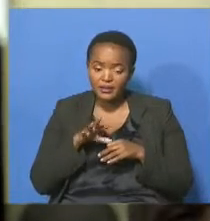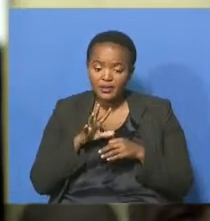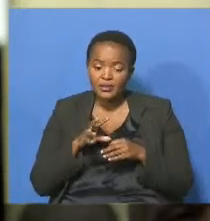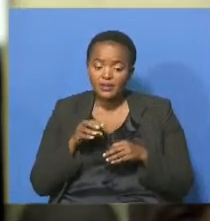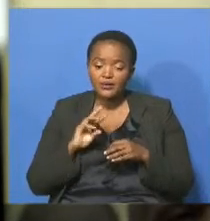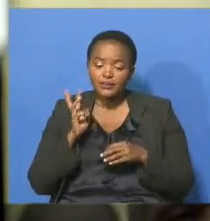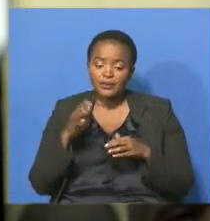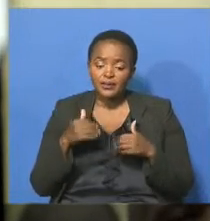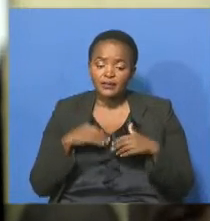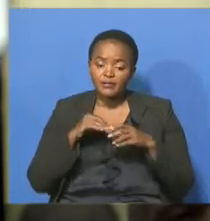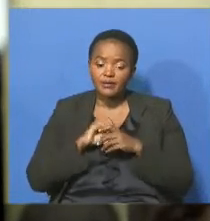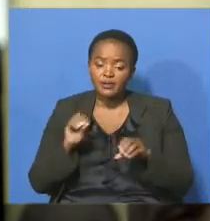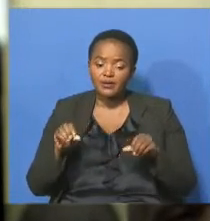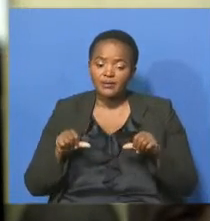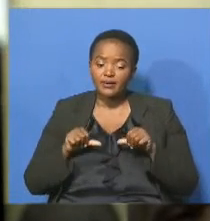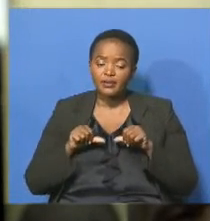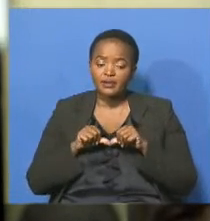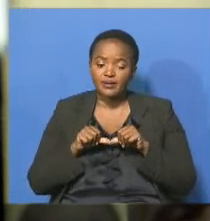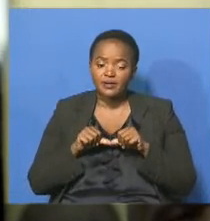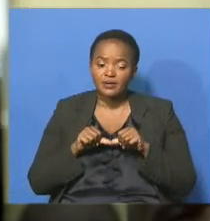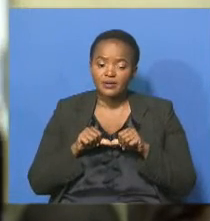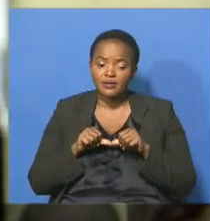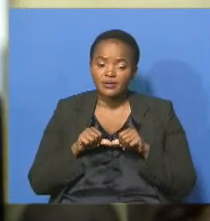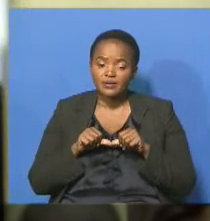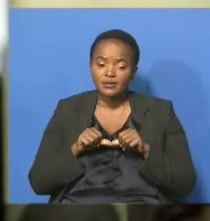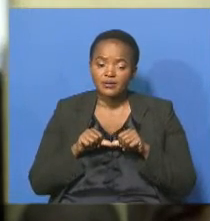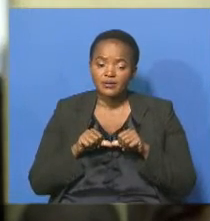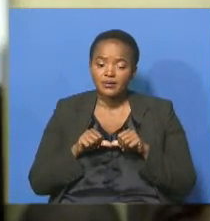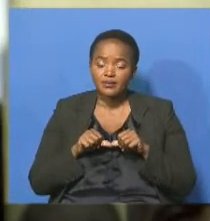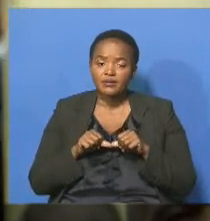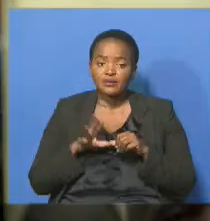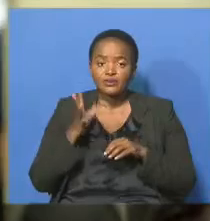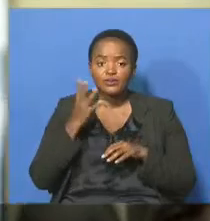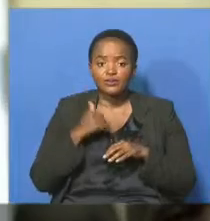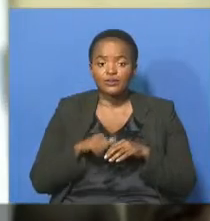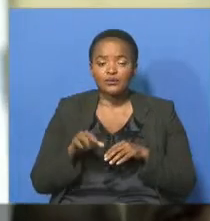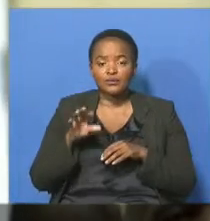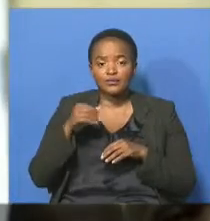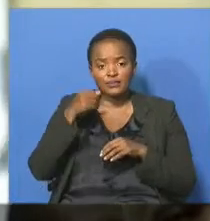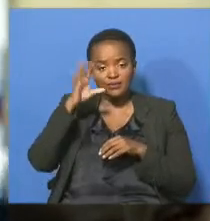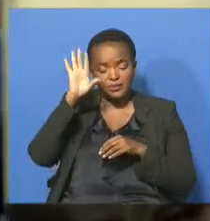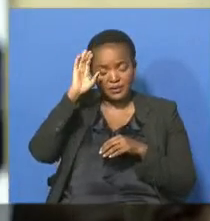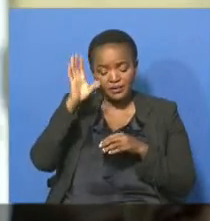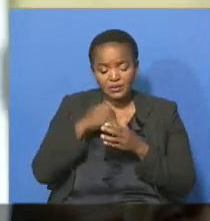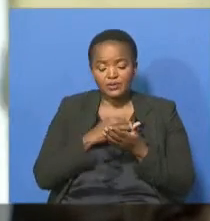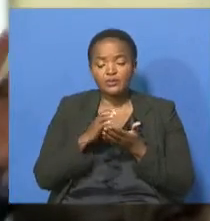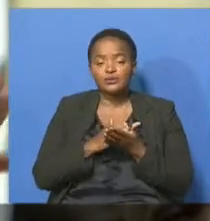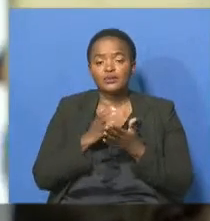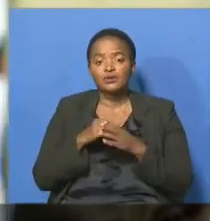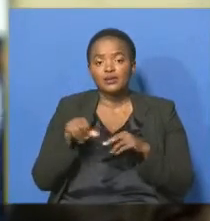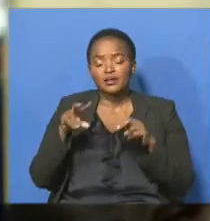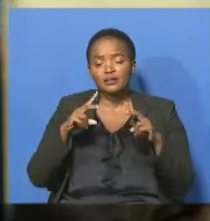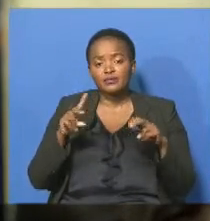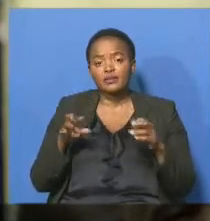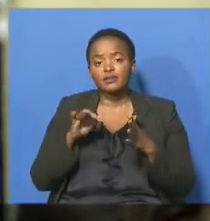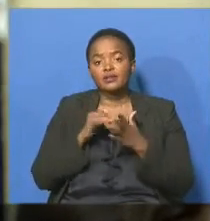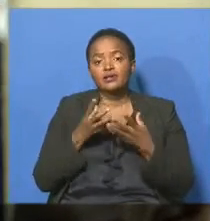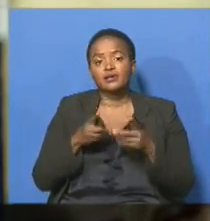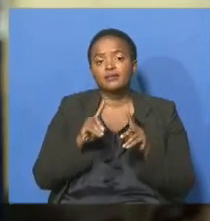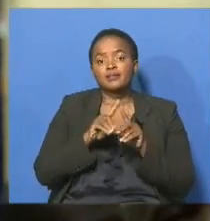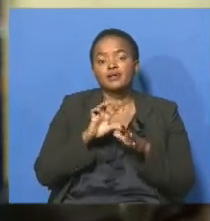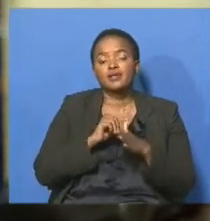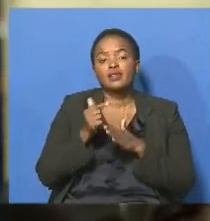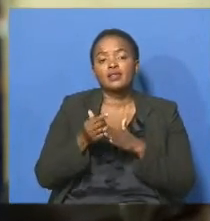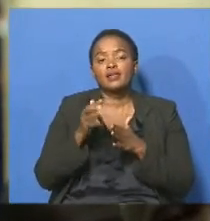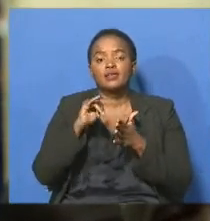within our police system. Yeah, intelligence collection, analysis, and so forth. It